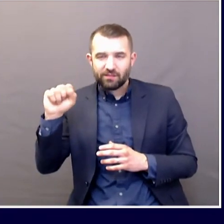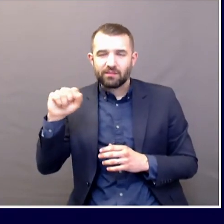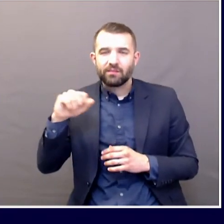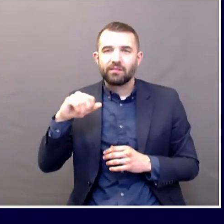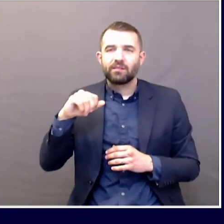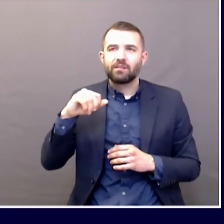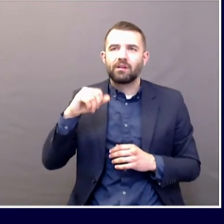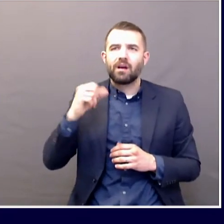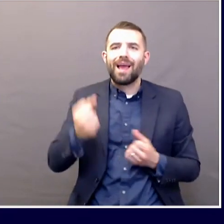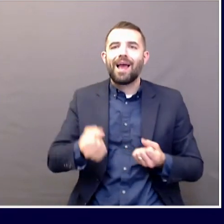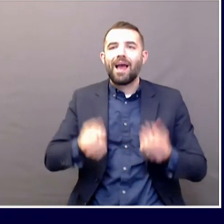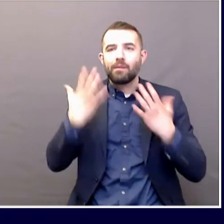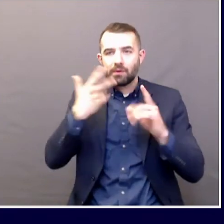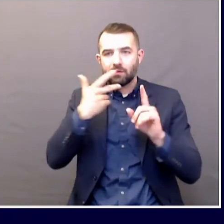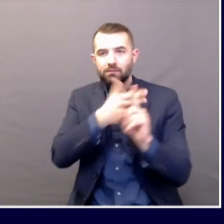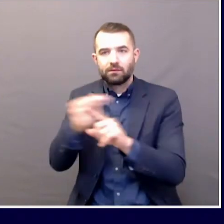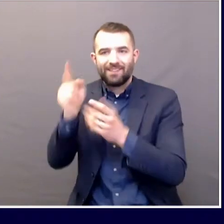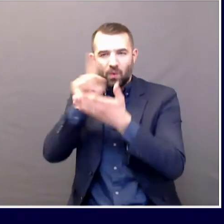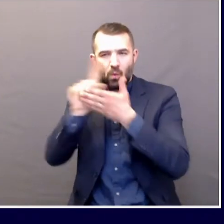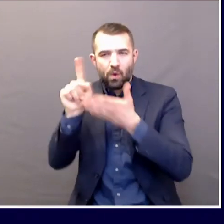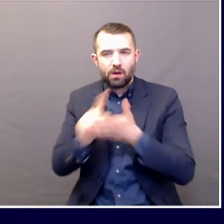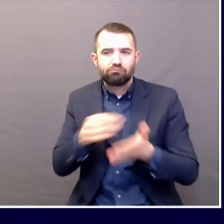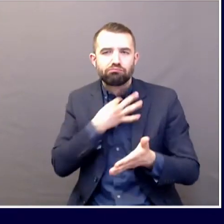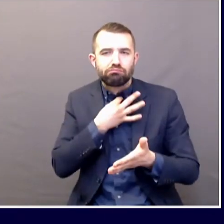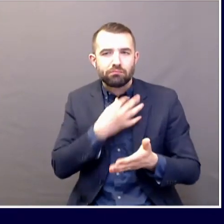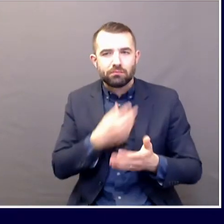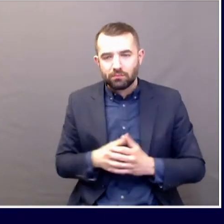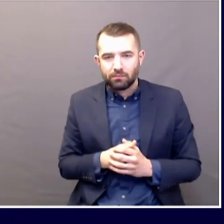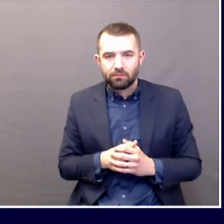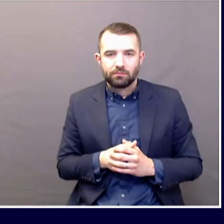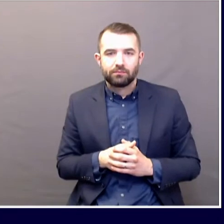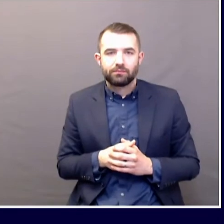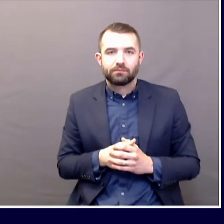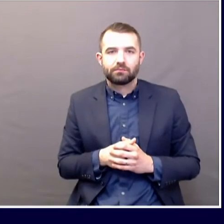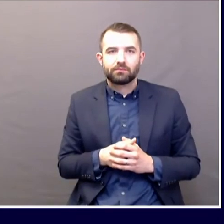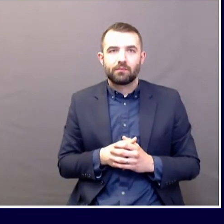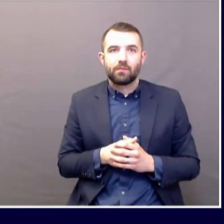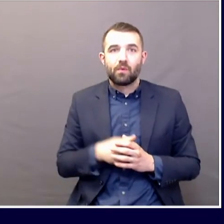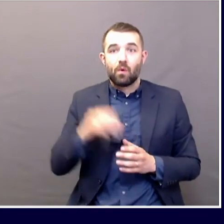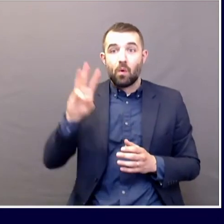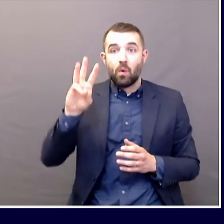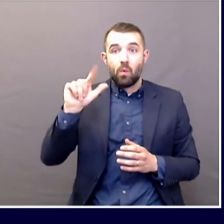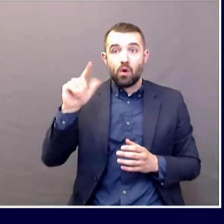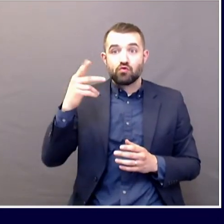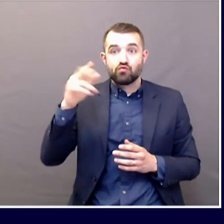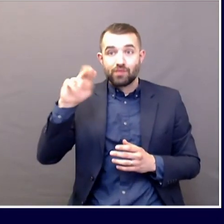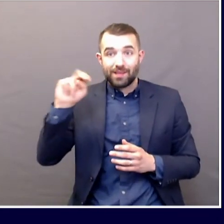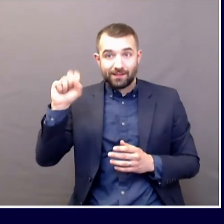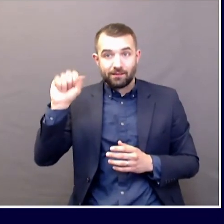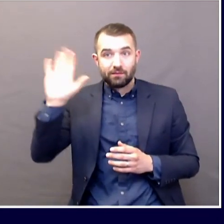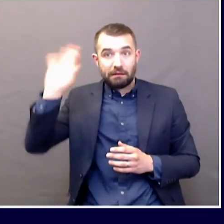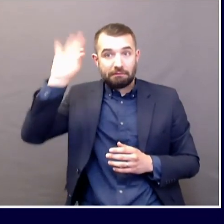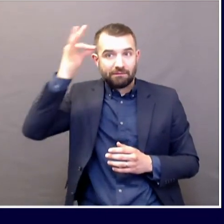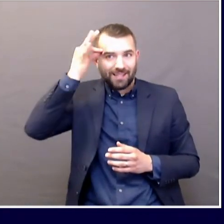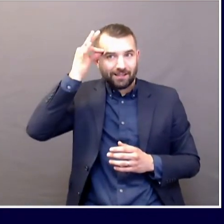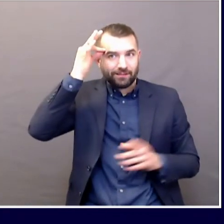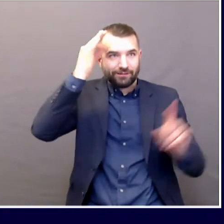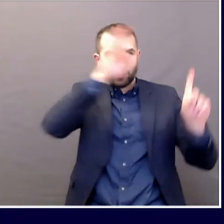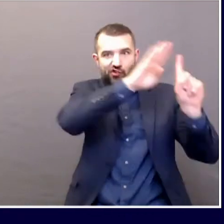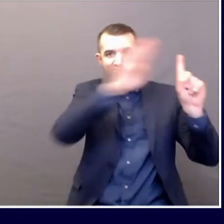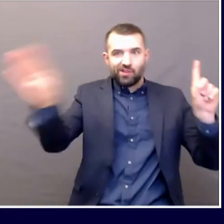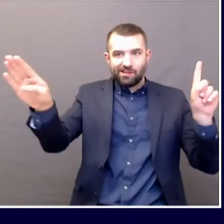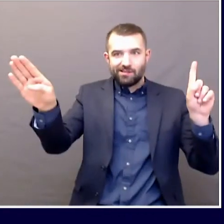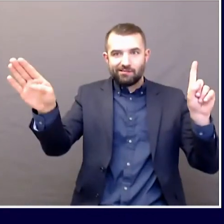many shots it's going to be? Yes, Walgreens was allocated from the federal supply, not from the state of